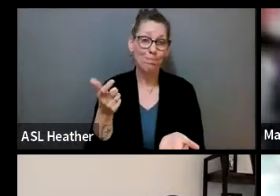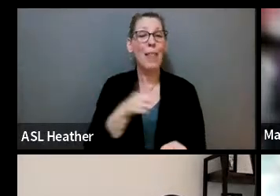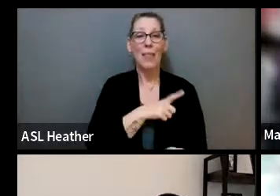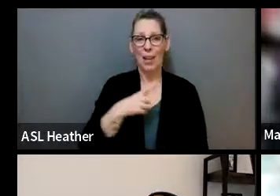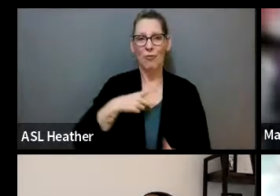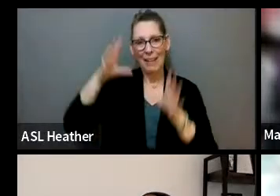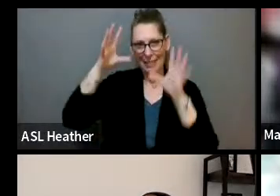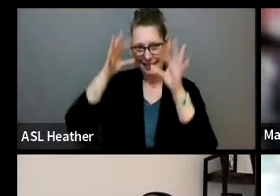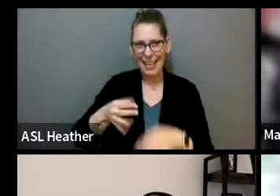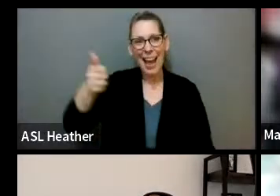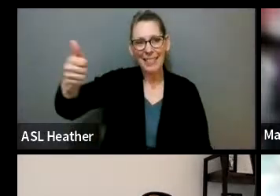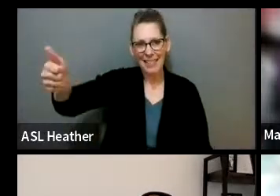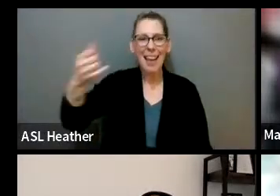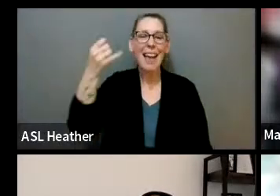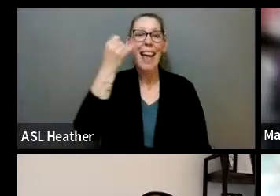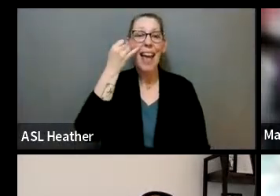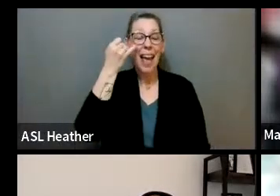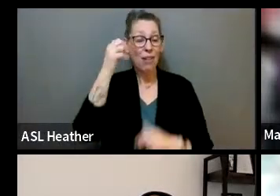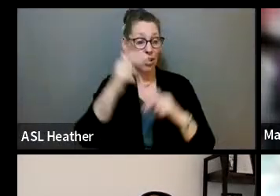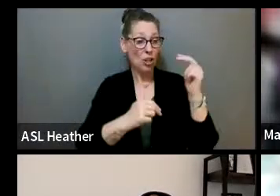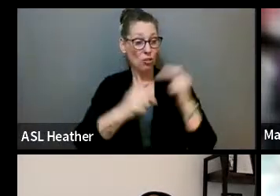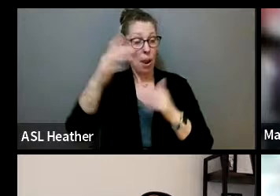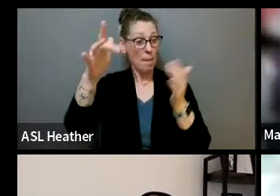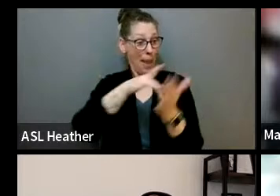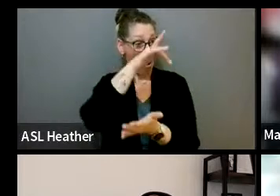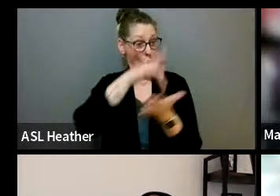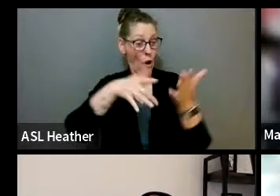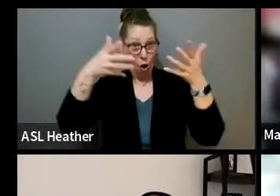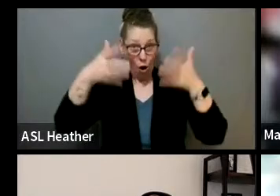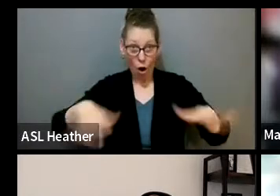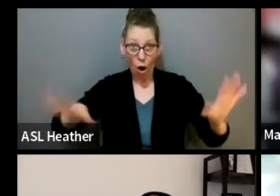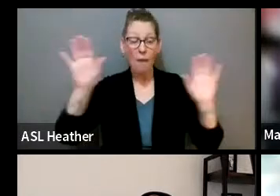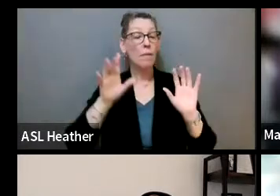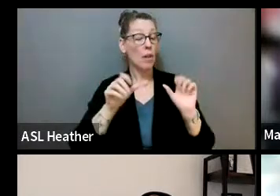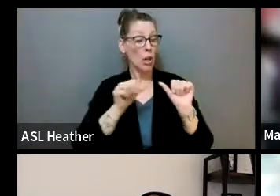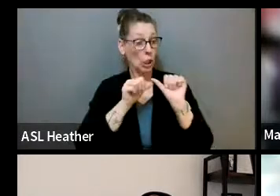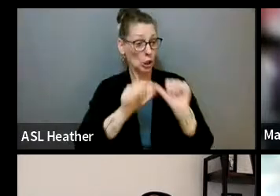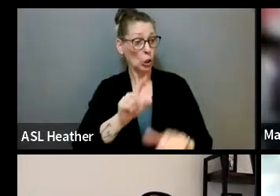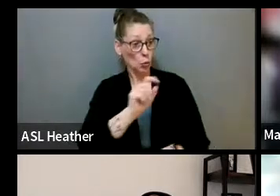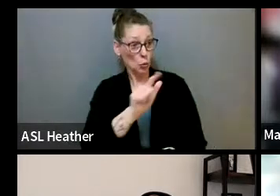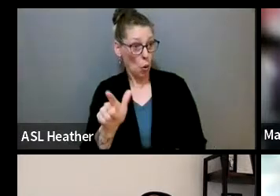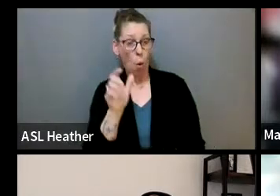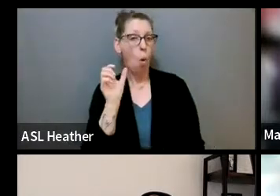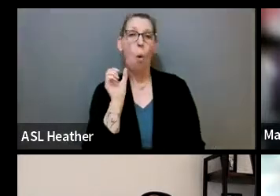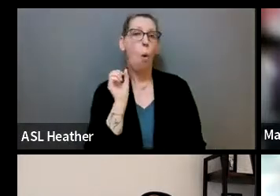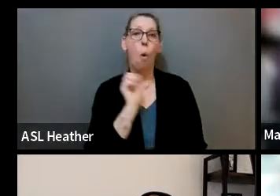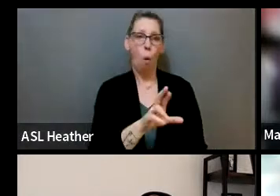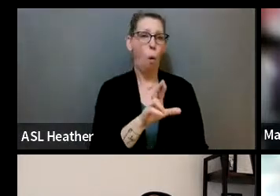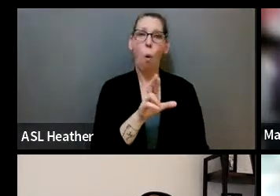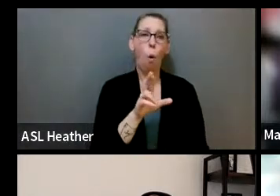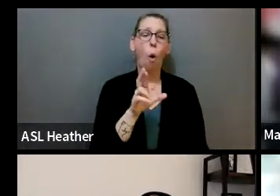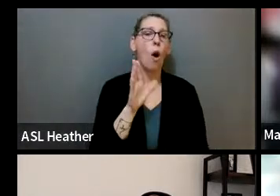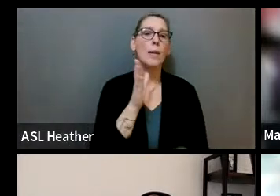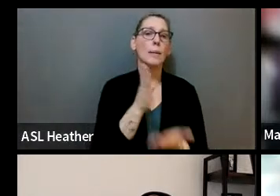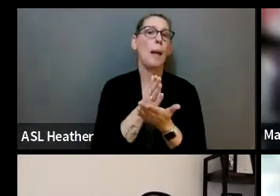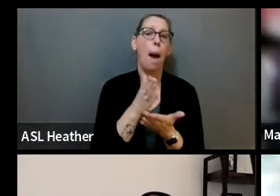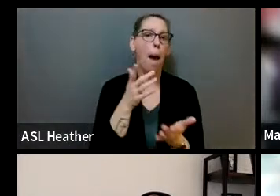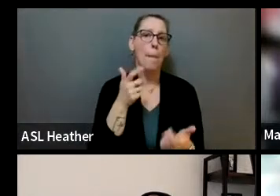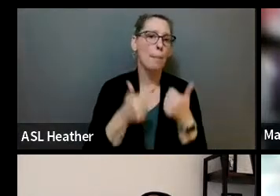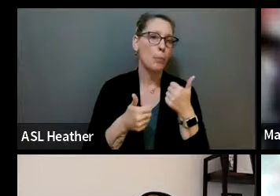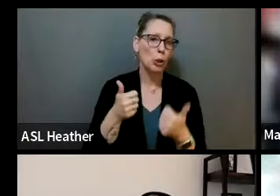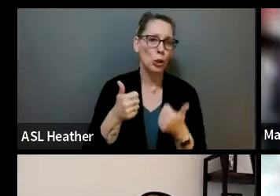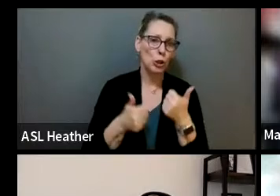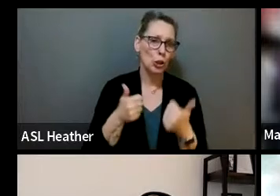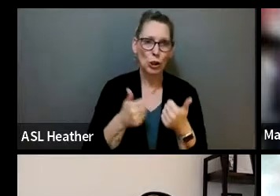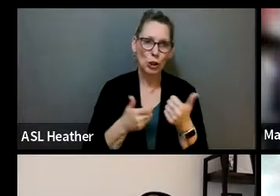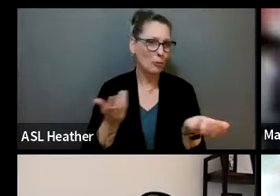to continue that toll after construction is paid off or after the loan is paid off, or if the toll will be